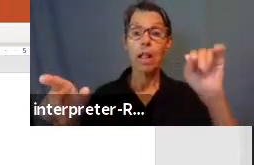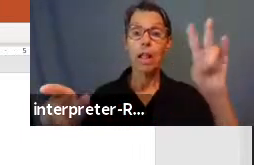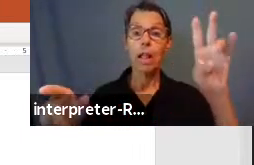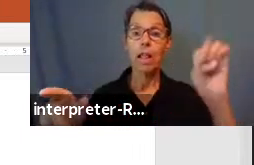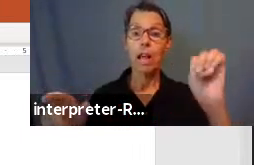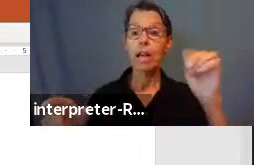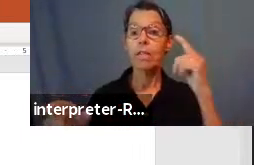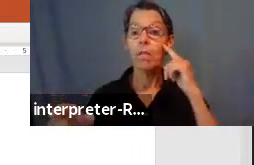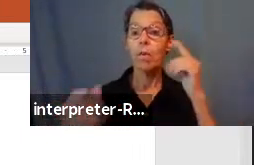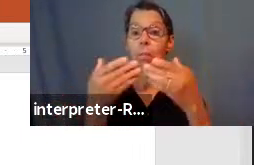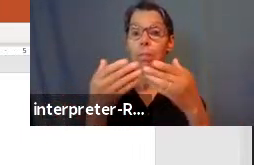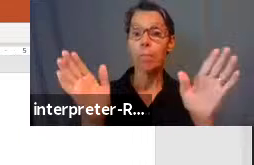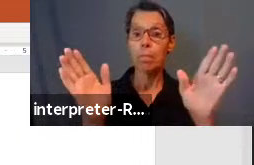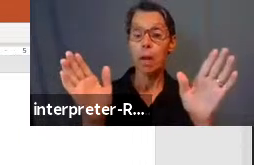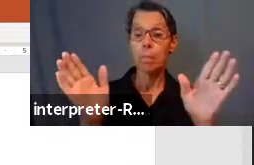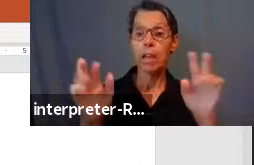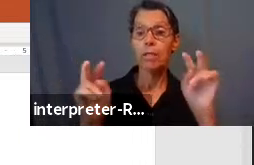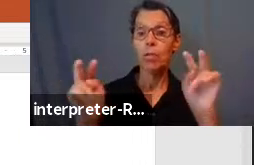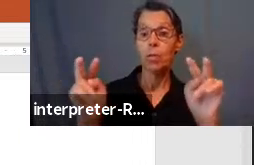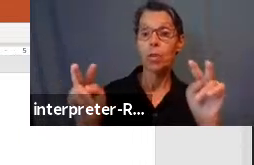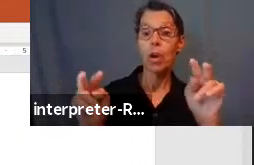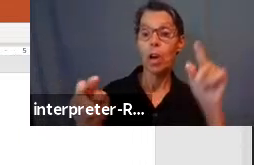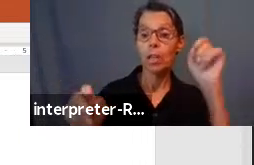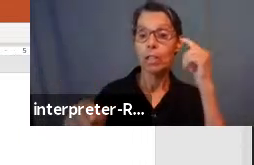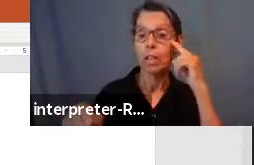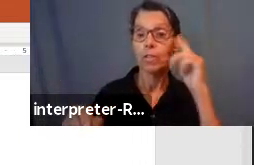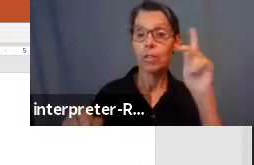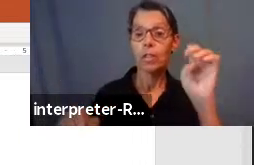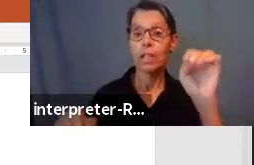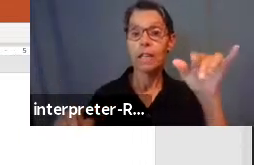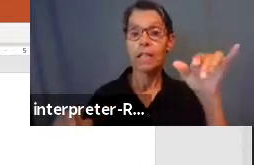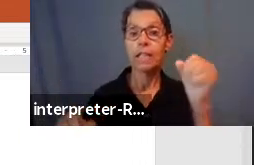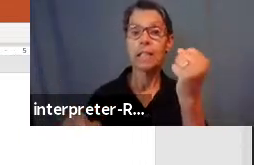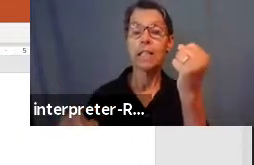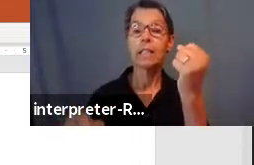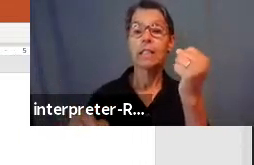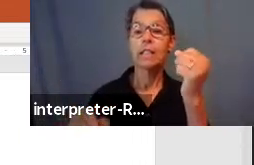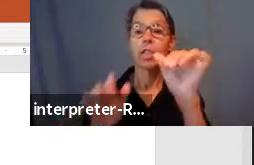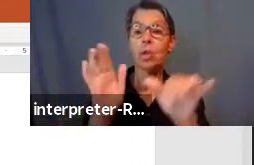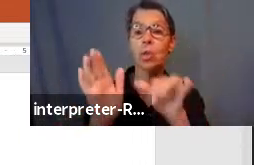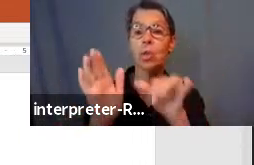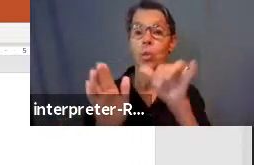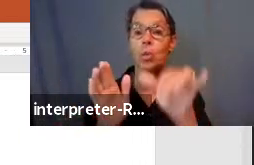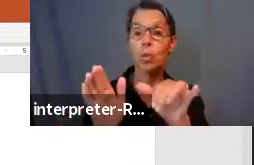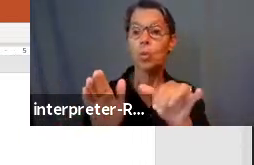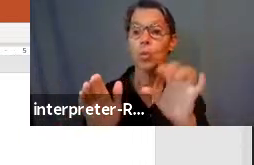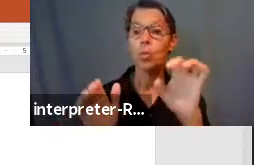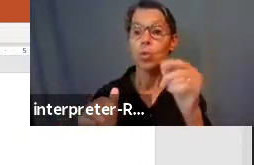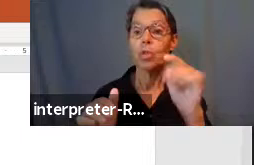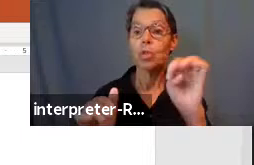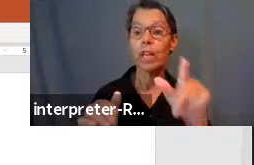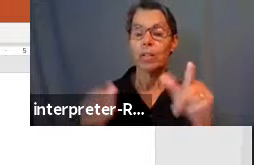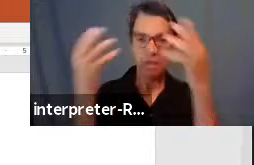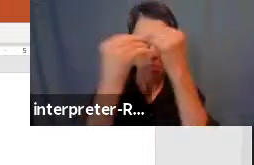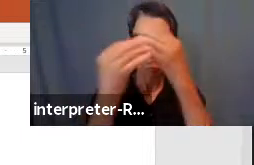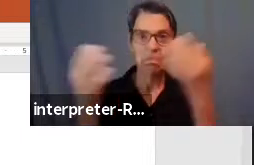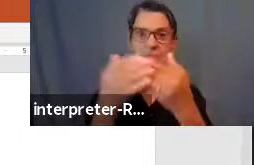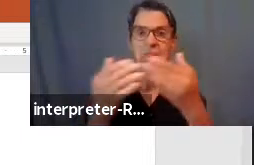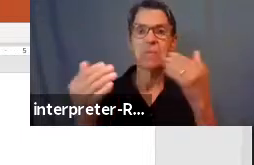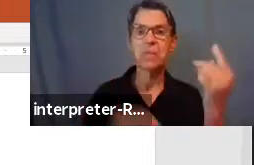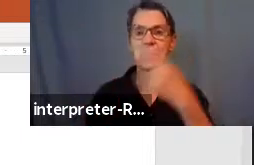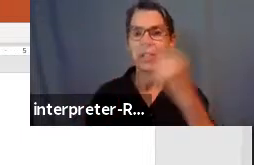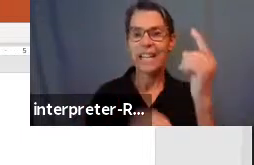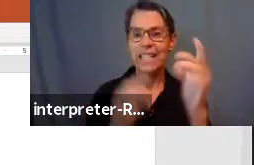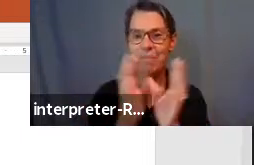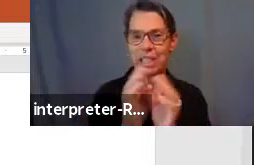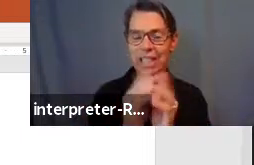Governor Kelly's YouTube channel, which we provided public notice of prior to today's meeting. We ask that you mute yourselves when not